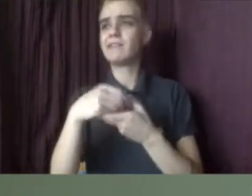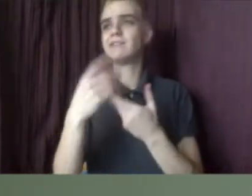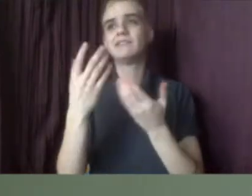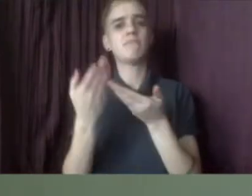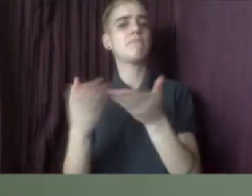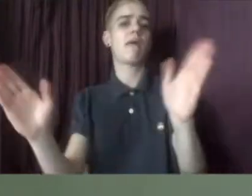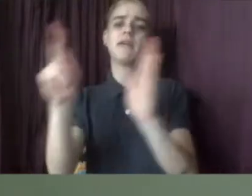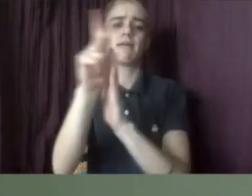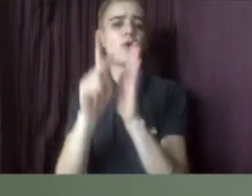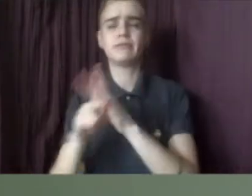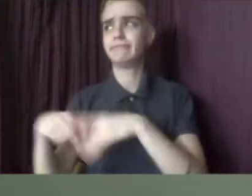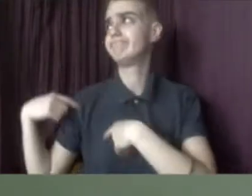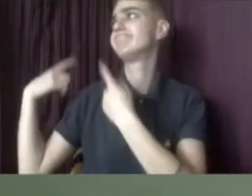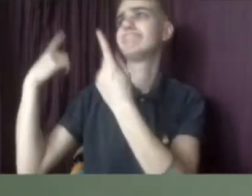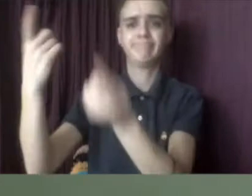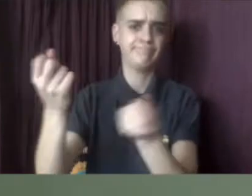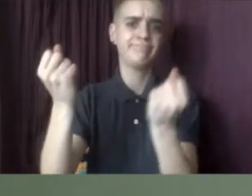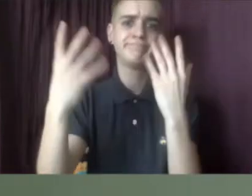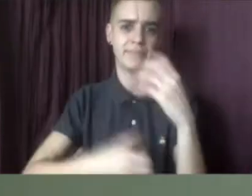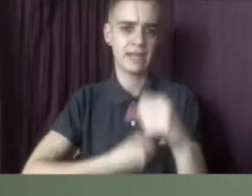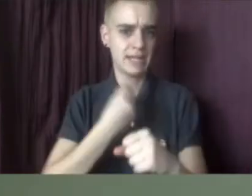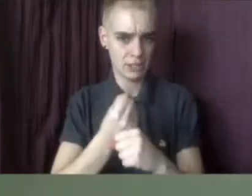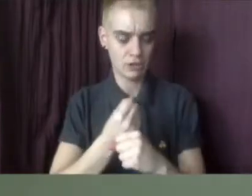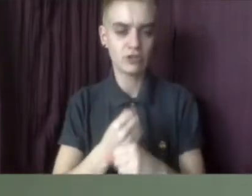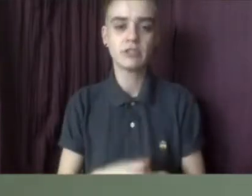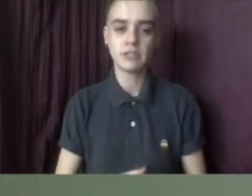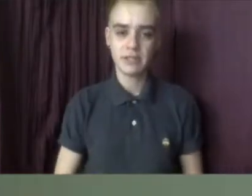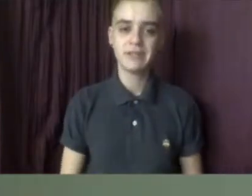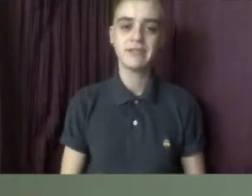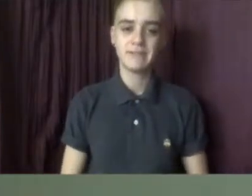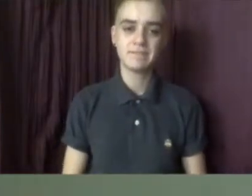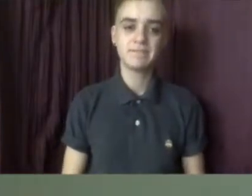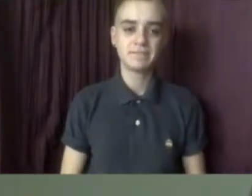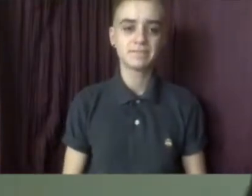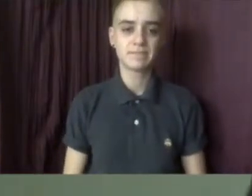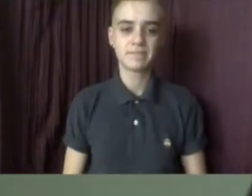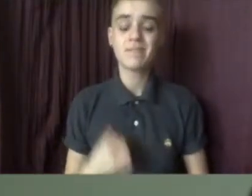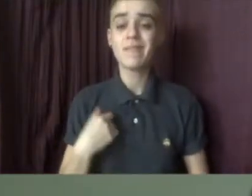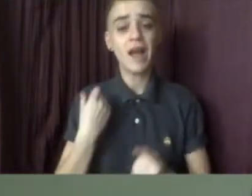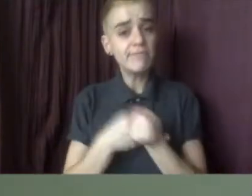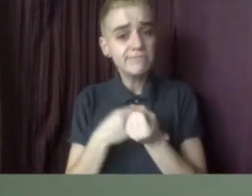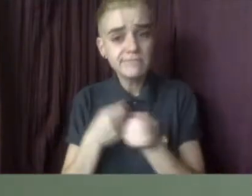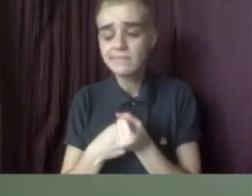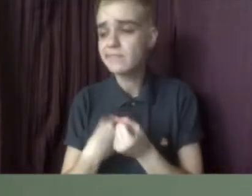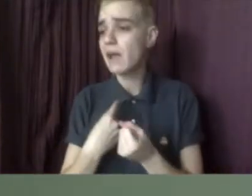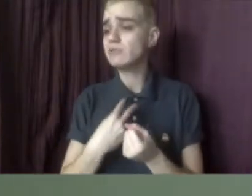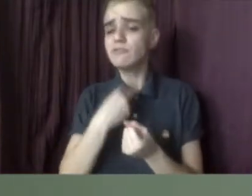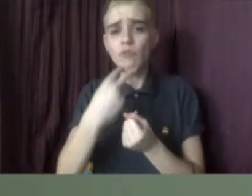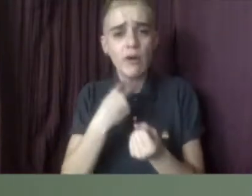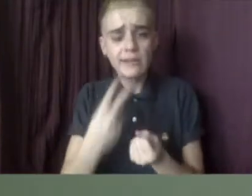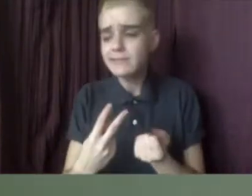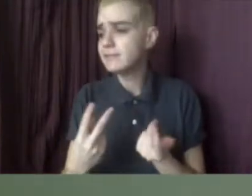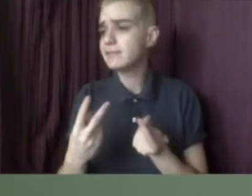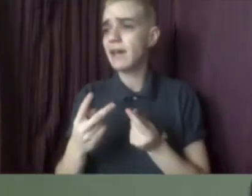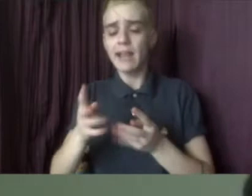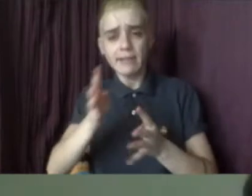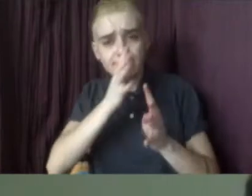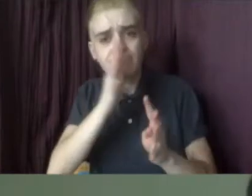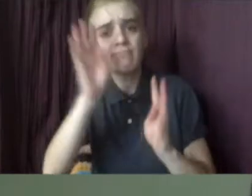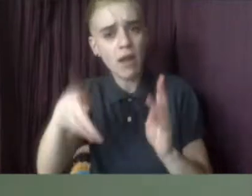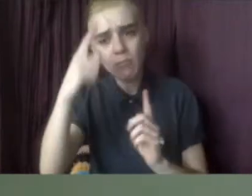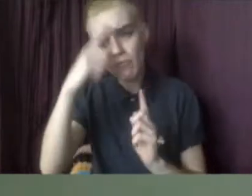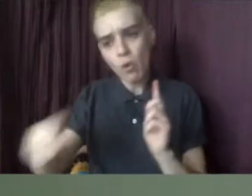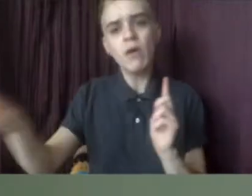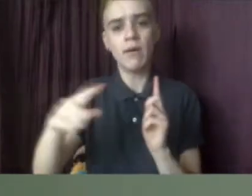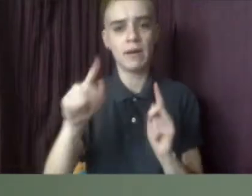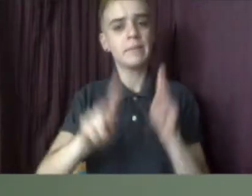here in Georgia. So in 2020, we had two elections. We had a primary in May that was, I guess it was delayed